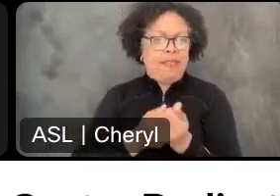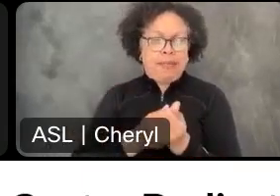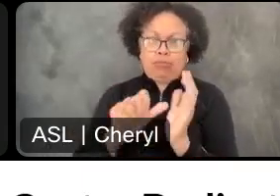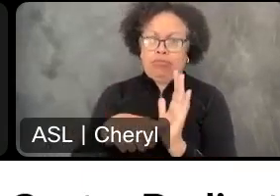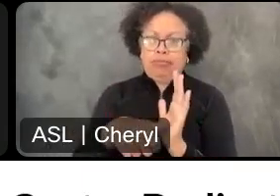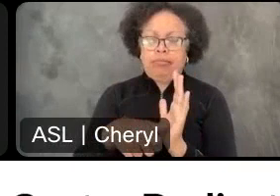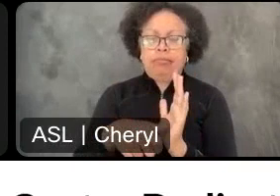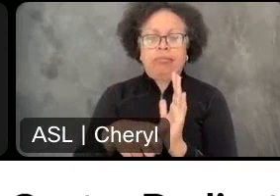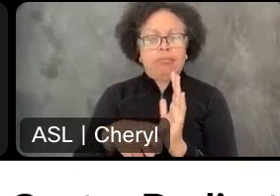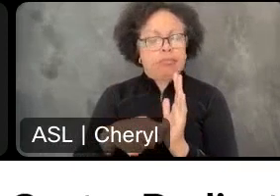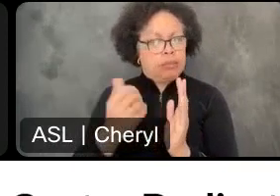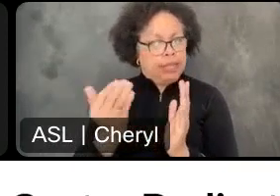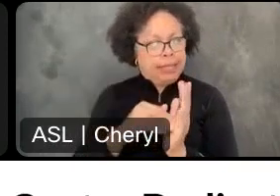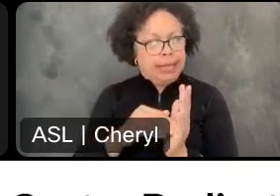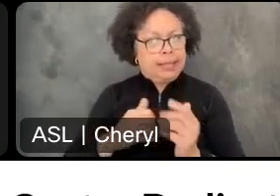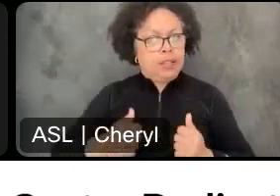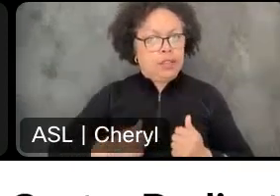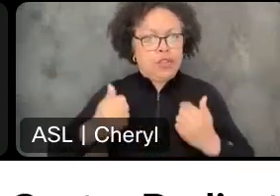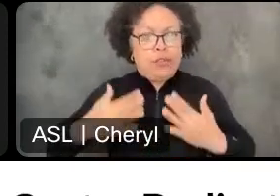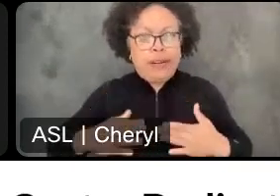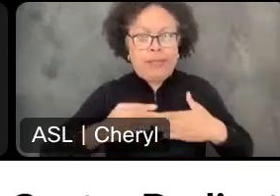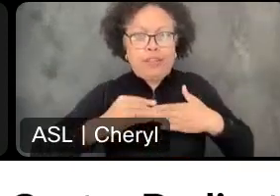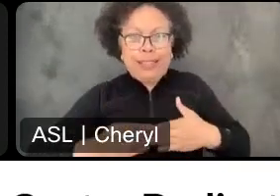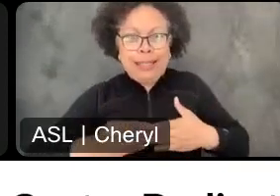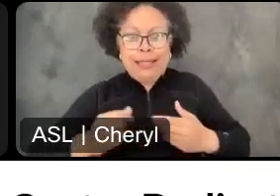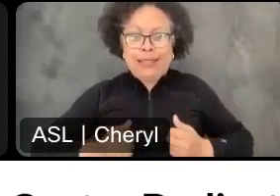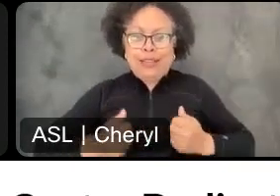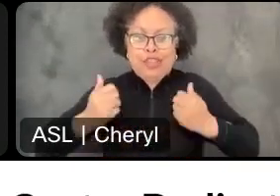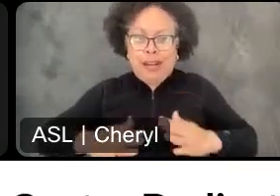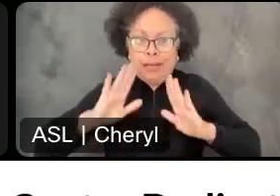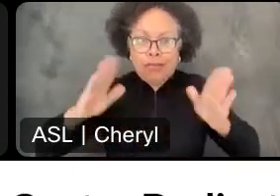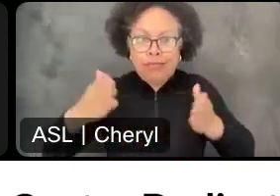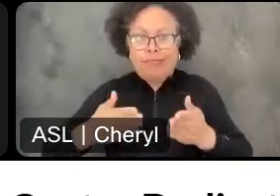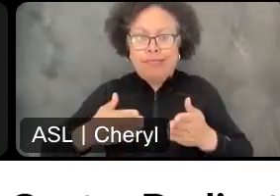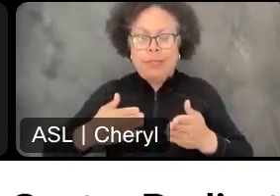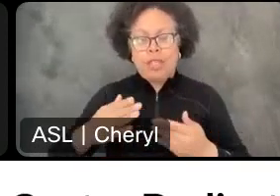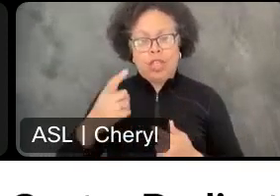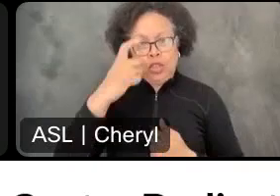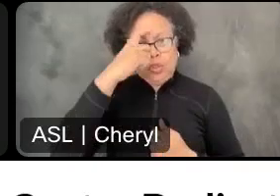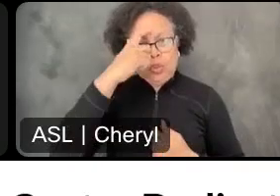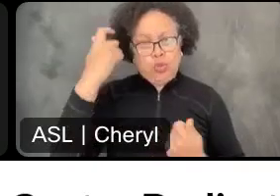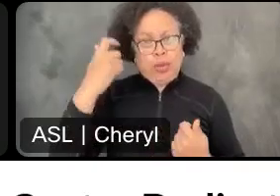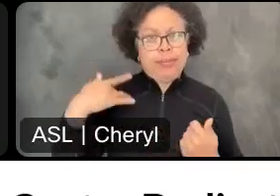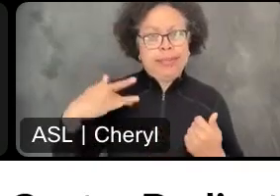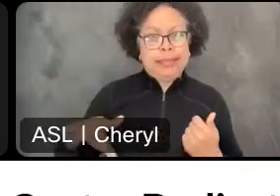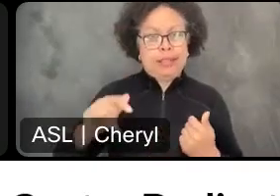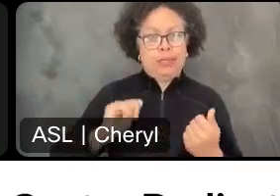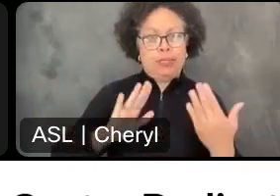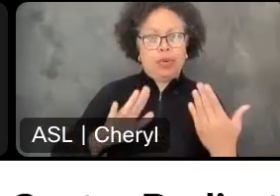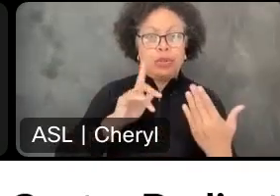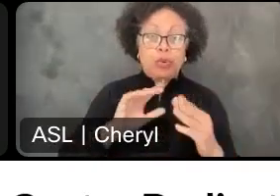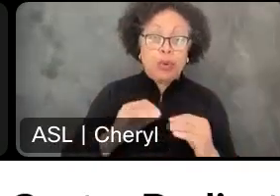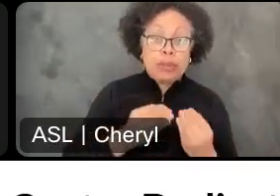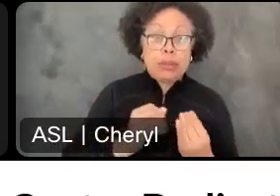is survivor-defined and survivor-led, a trauma-informed approach for organizations, staff,